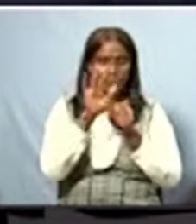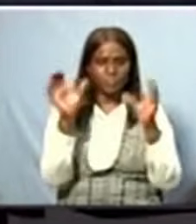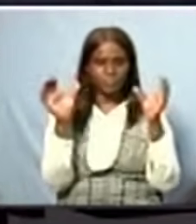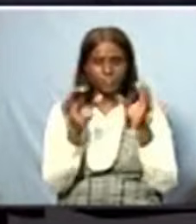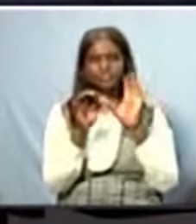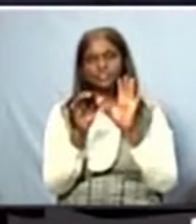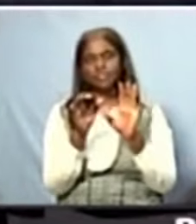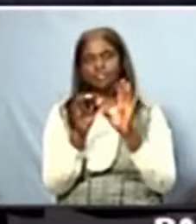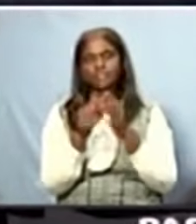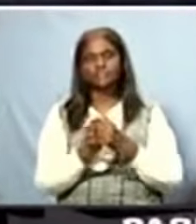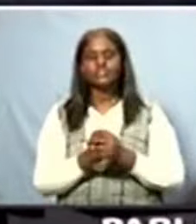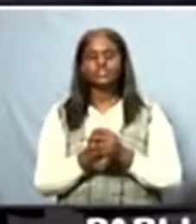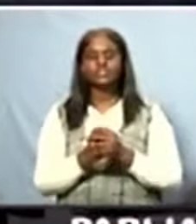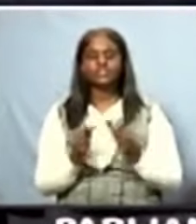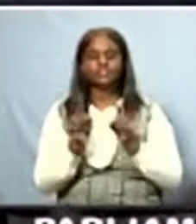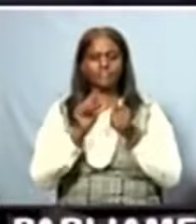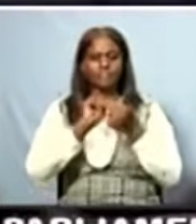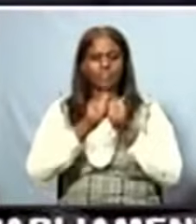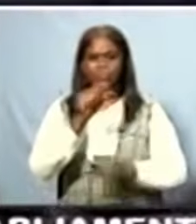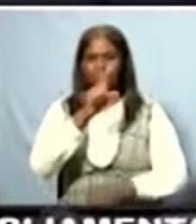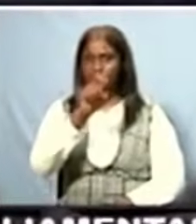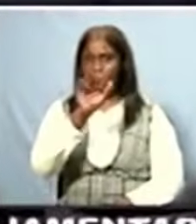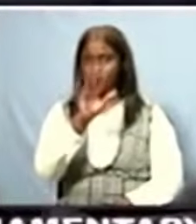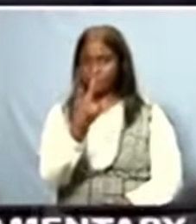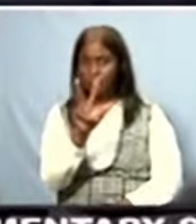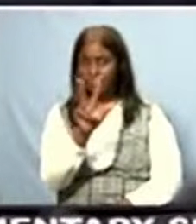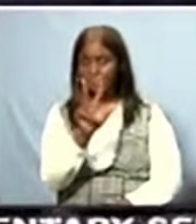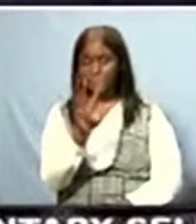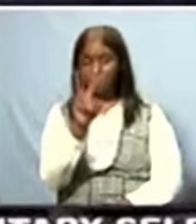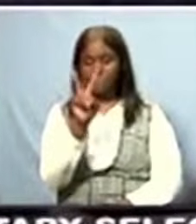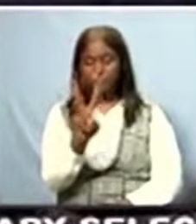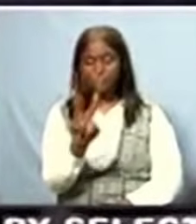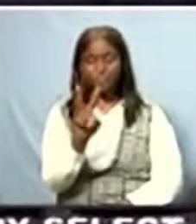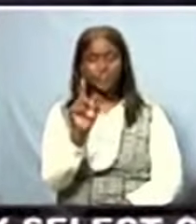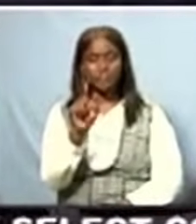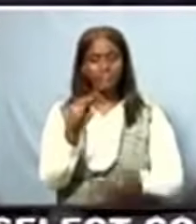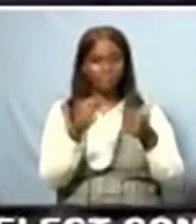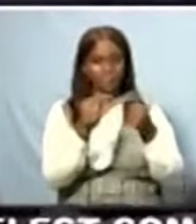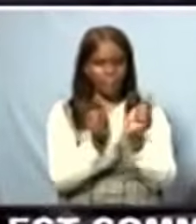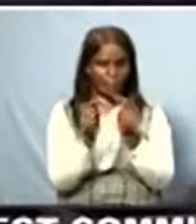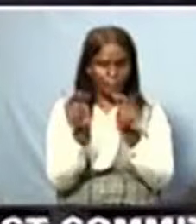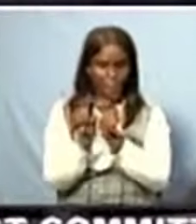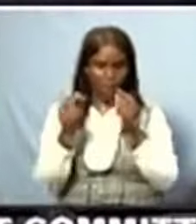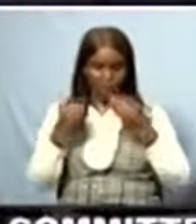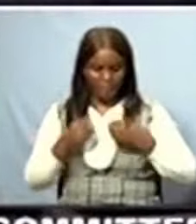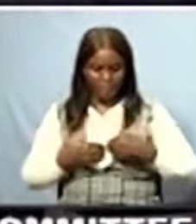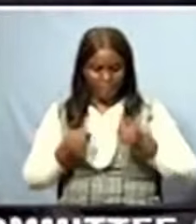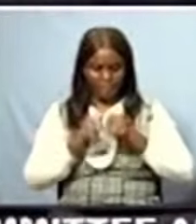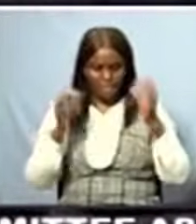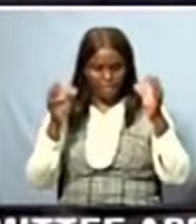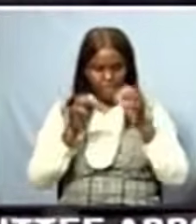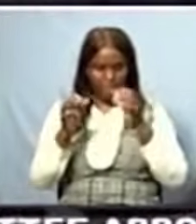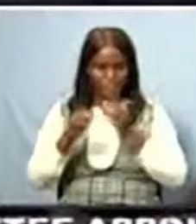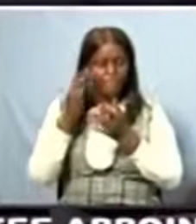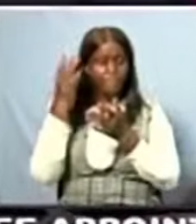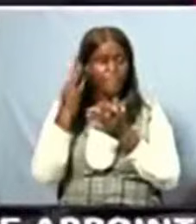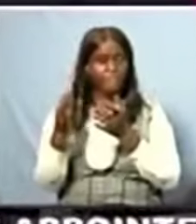council. Article 153(2) categorizes mayors and council